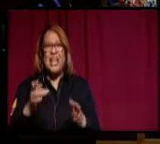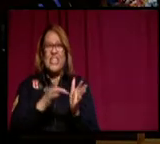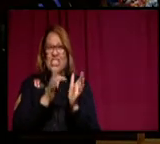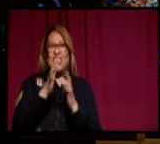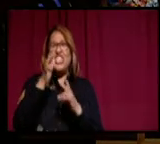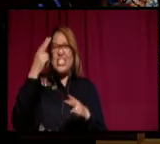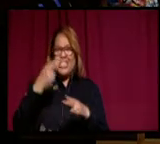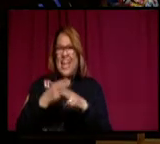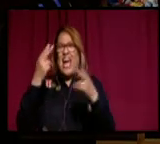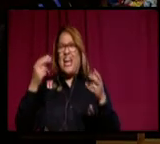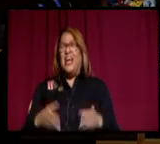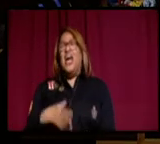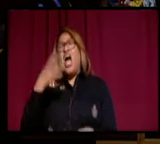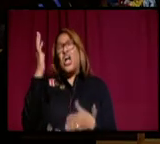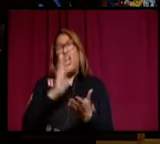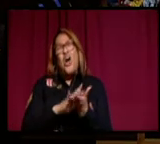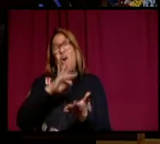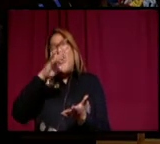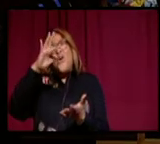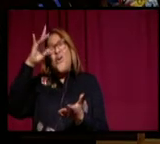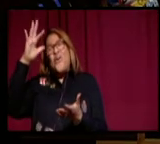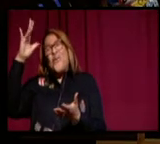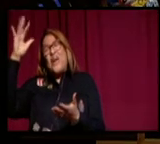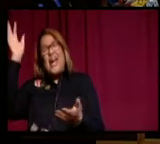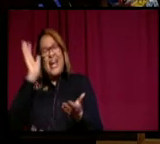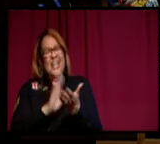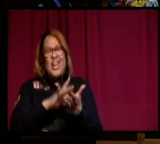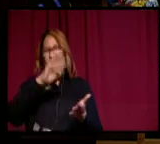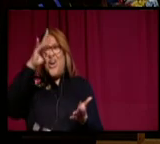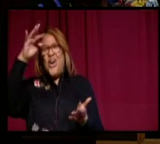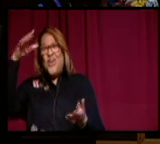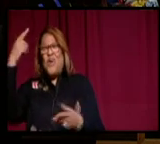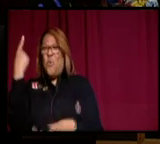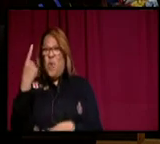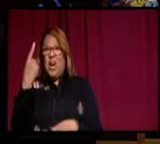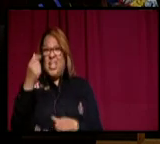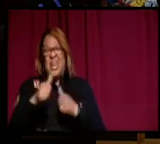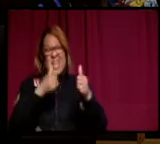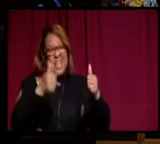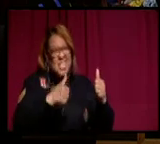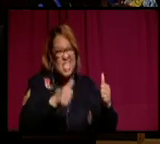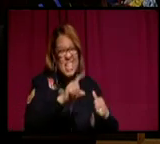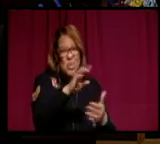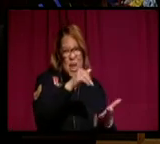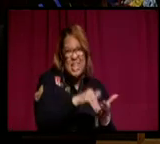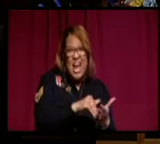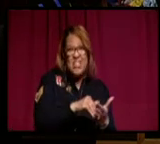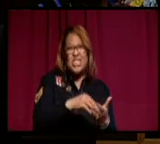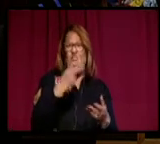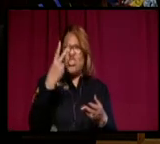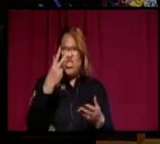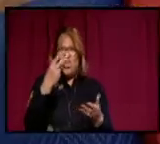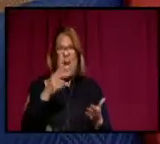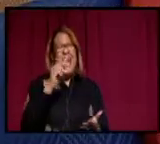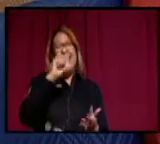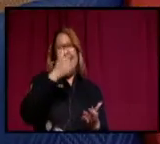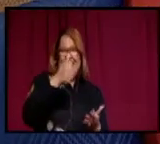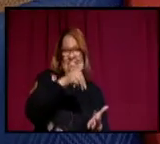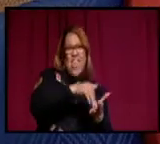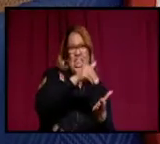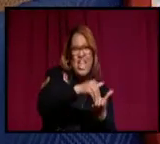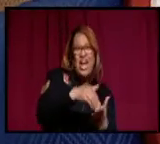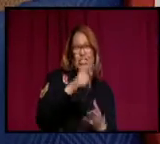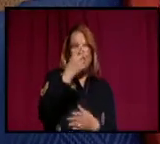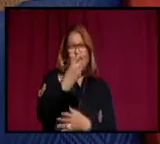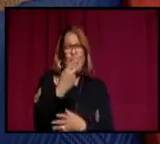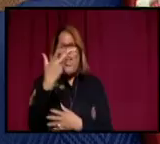Jesus' name. Glory. Glory to God, because one of you can chase 1,000. Yeah. Two of you can put 10,000 to flight. Yeah. Where two or three